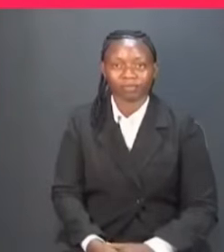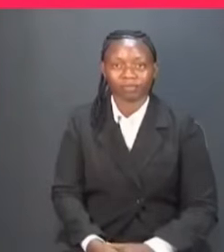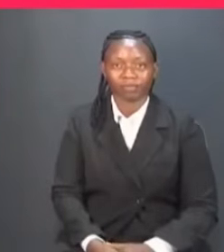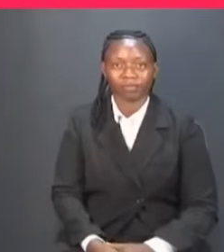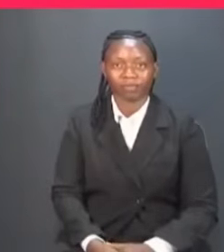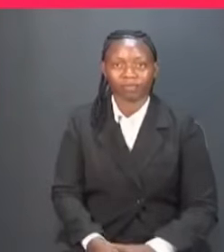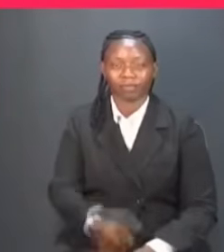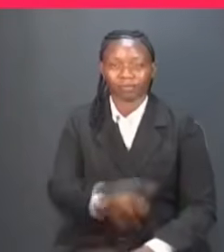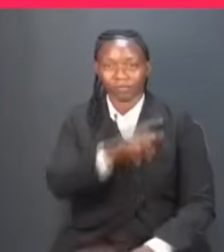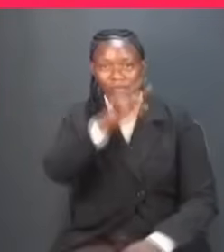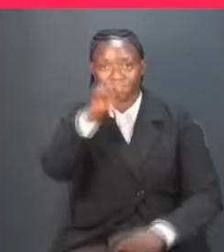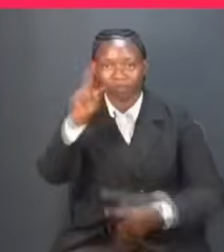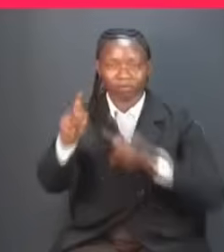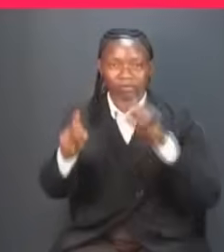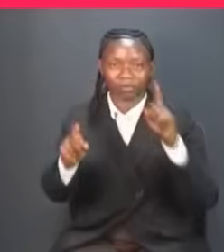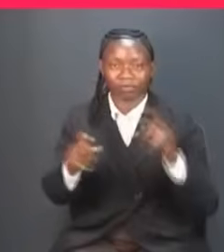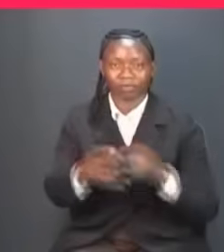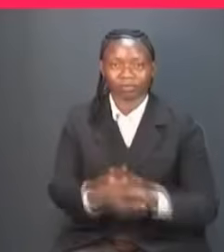Questions?